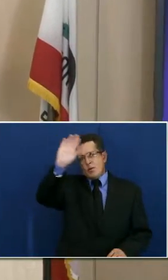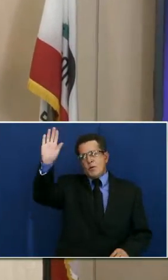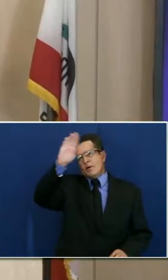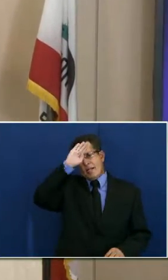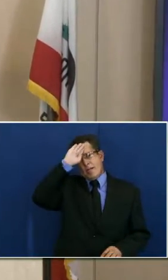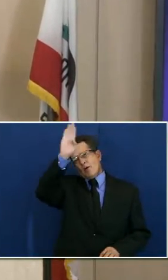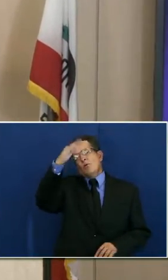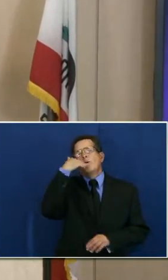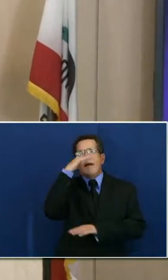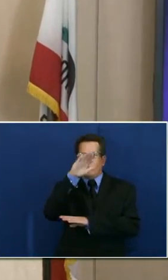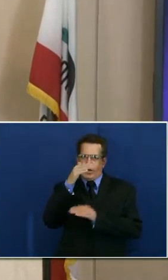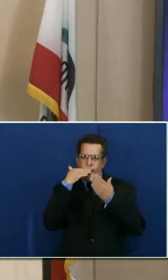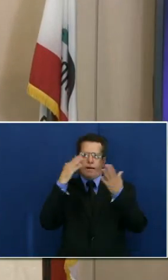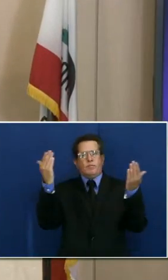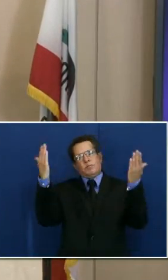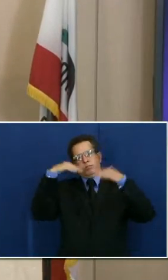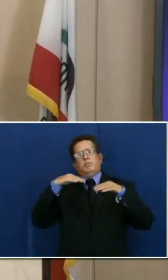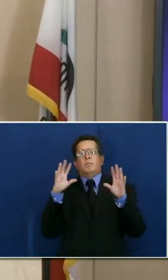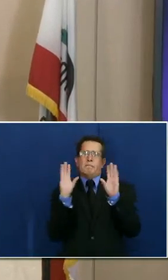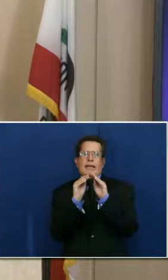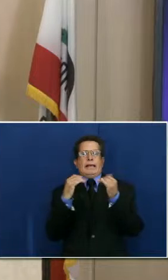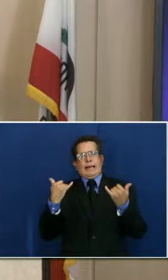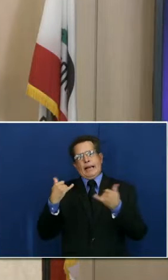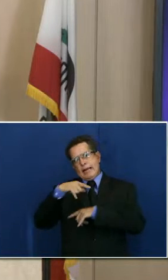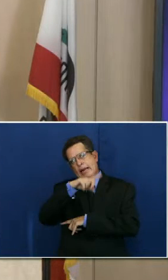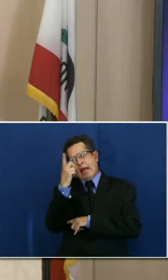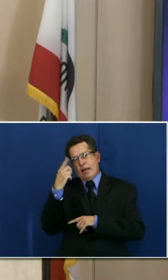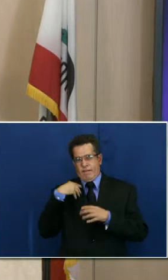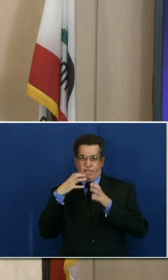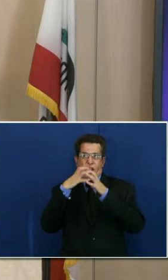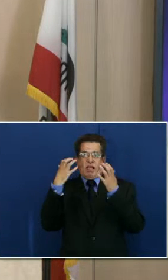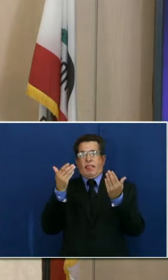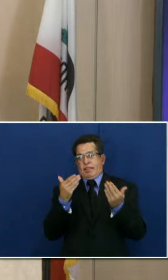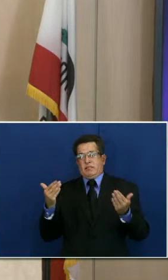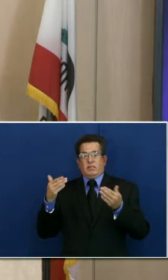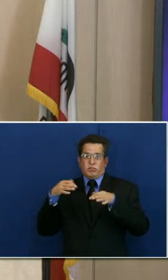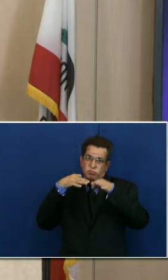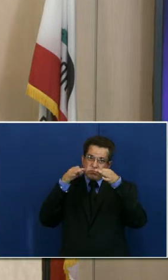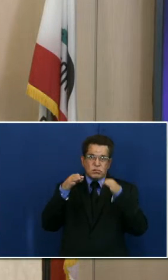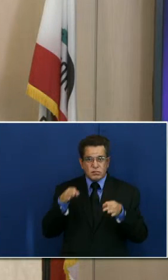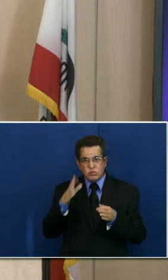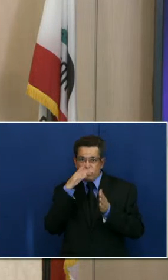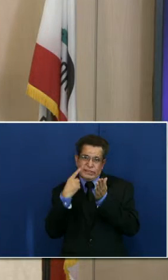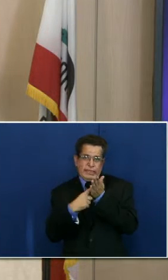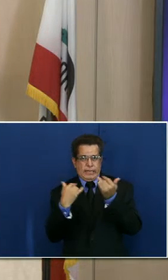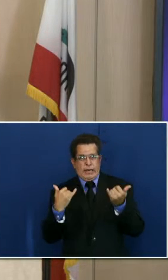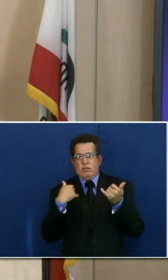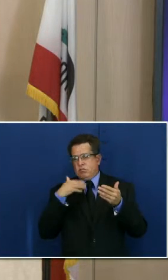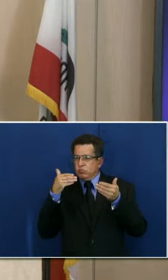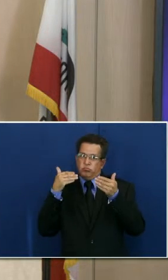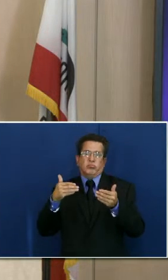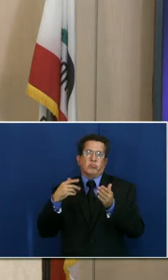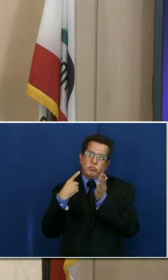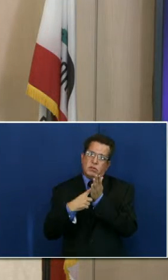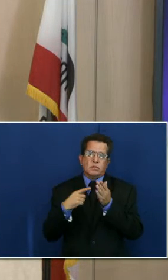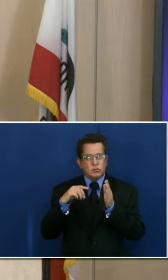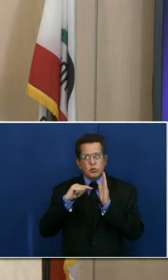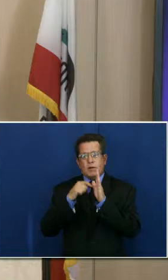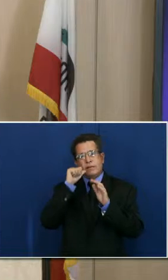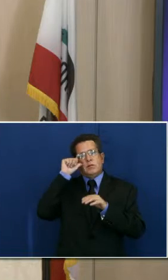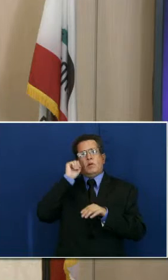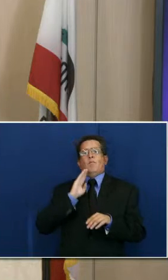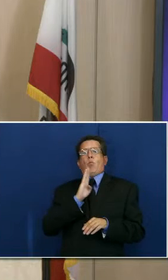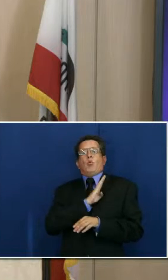Good afternoon, and thank you for joining us today. We have a lot of developments that we want to cover, so we're going to get right into it. Yesterday, the